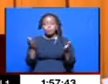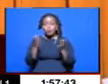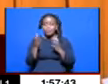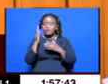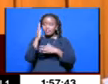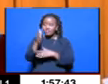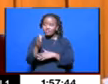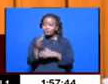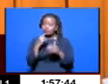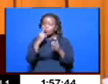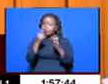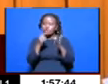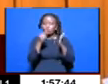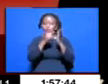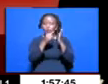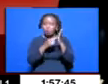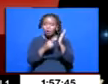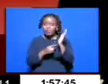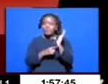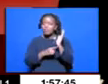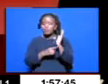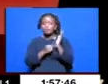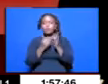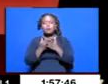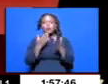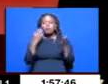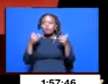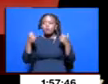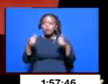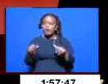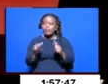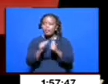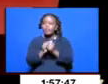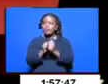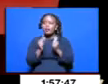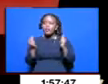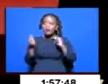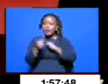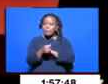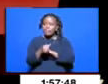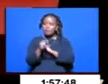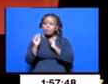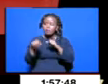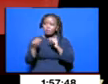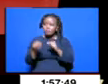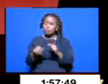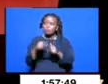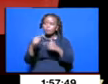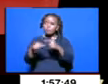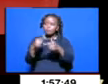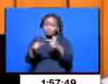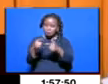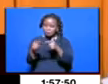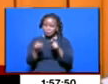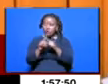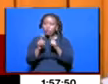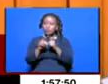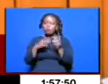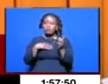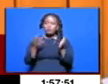given before any amendments could be carried out. And I don't have to refer to